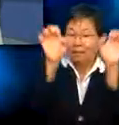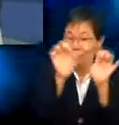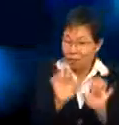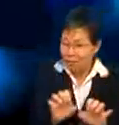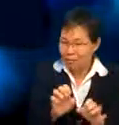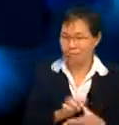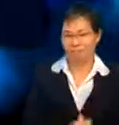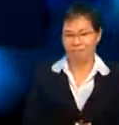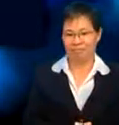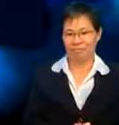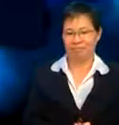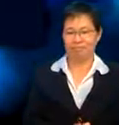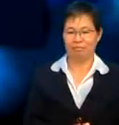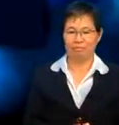experiment.